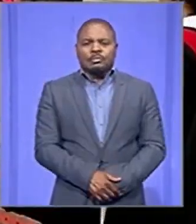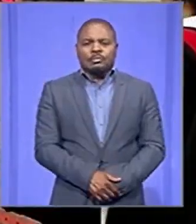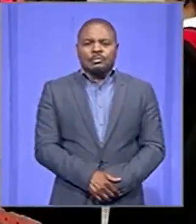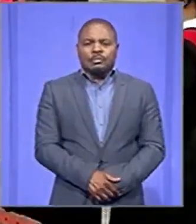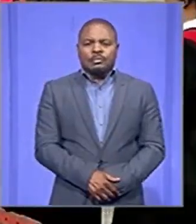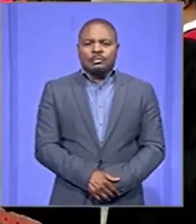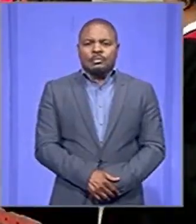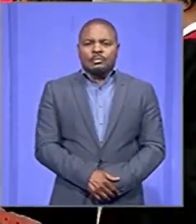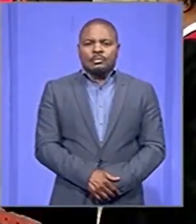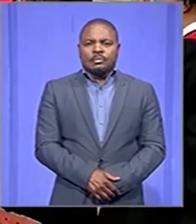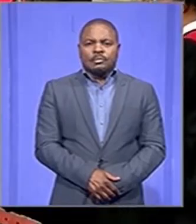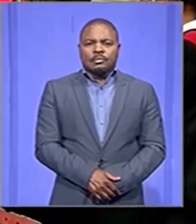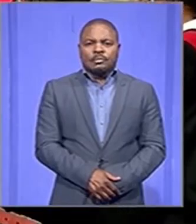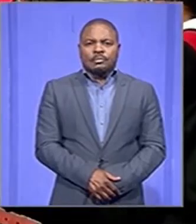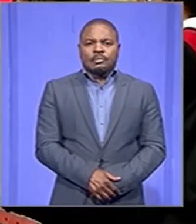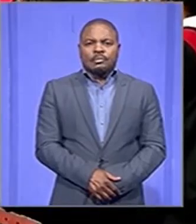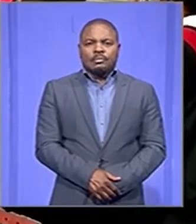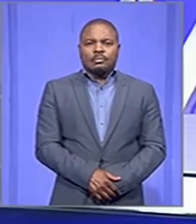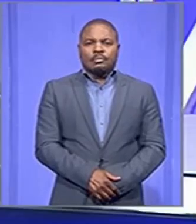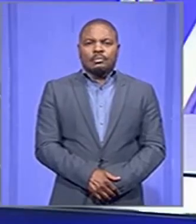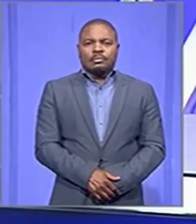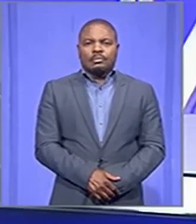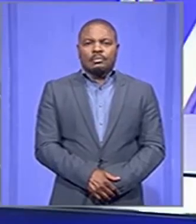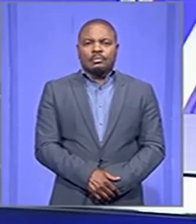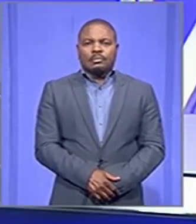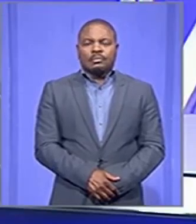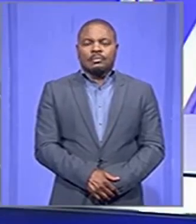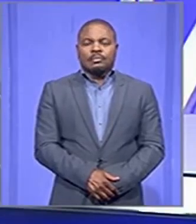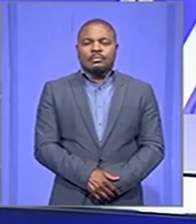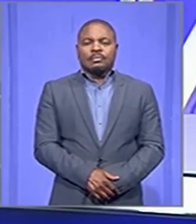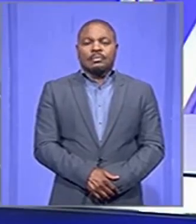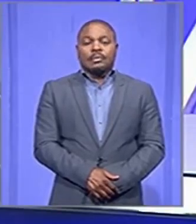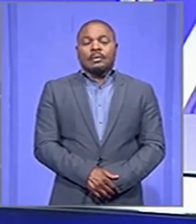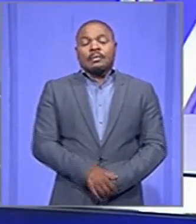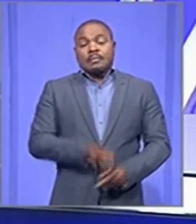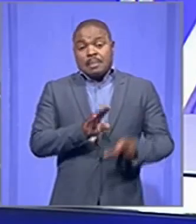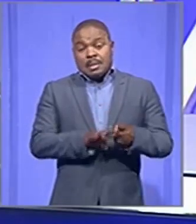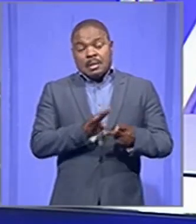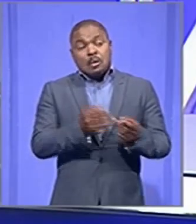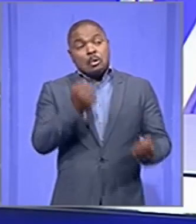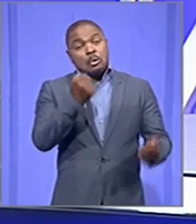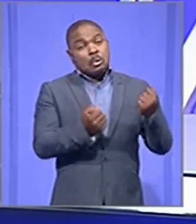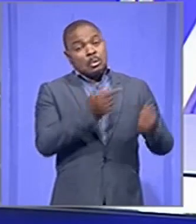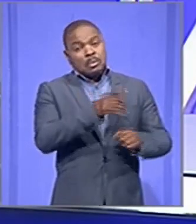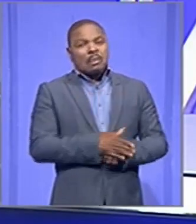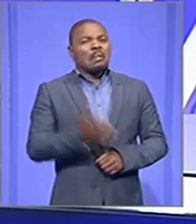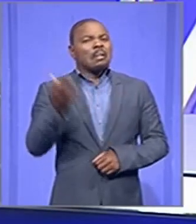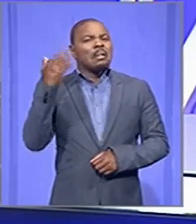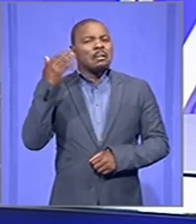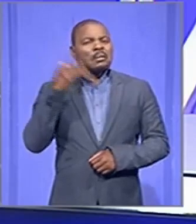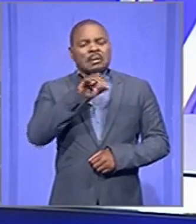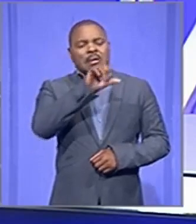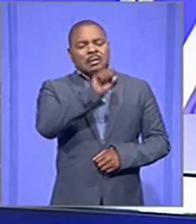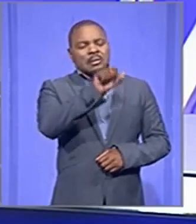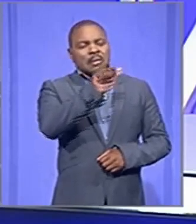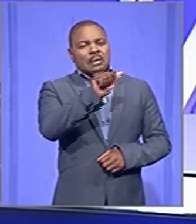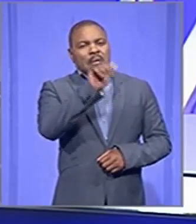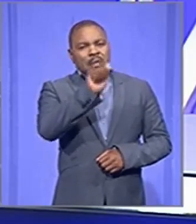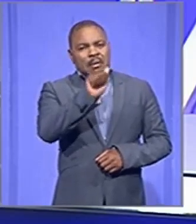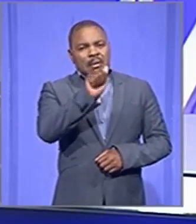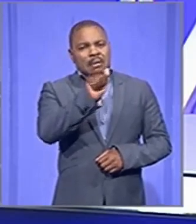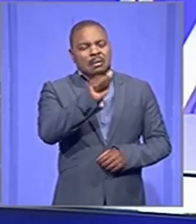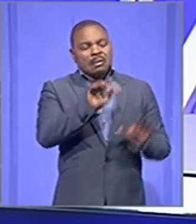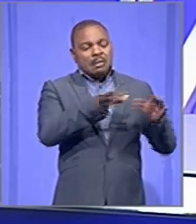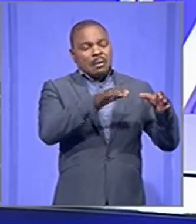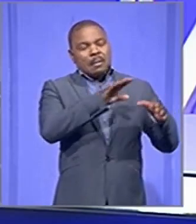tsa SABC, Bloemfontein. Ketsalong e nngwe lekgotleng la dinyewe modulasetulo wa mehleng wa boto ya SAA Dudumiene